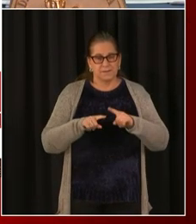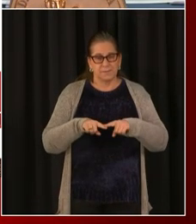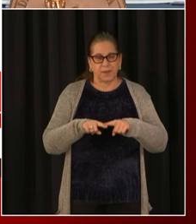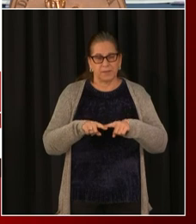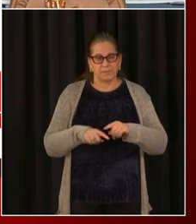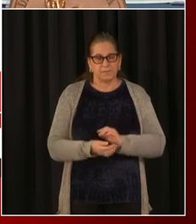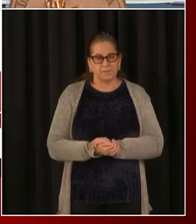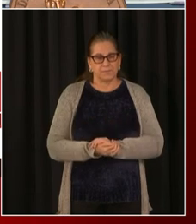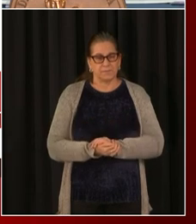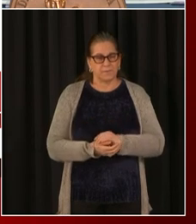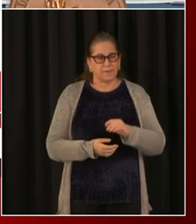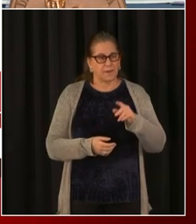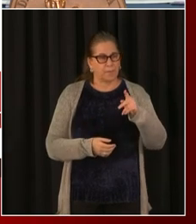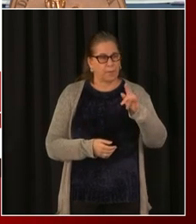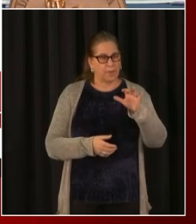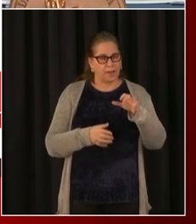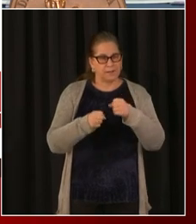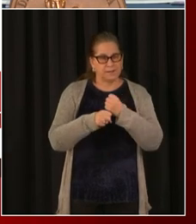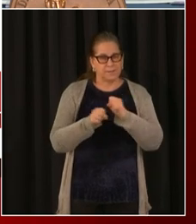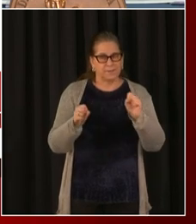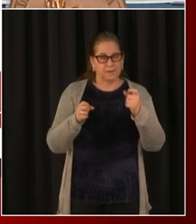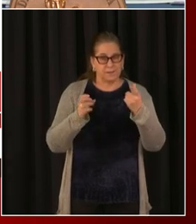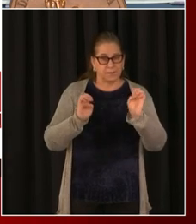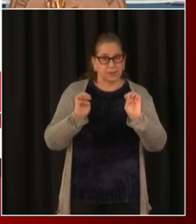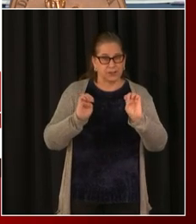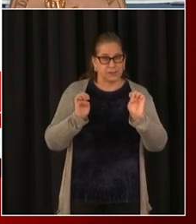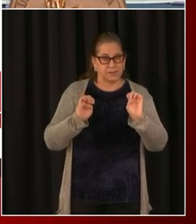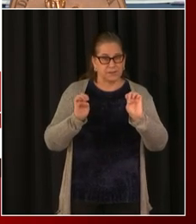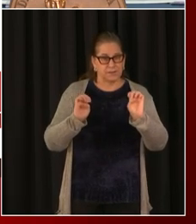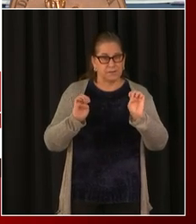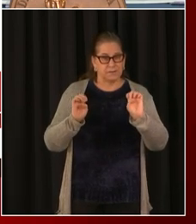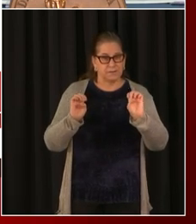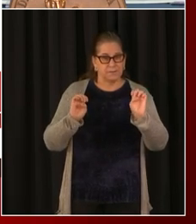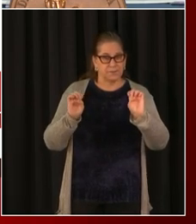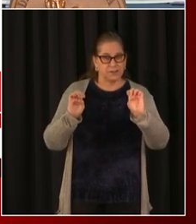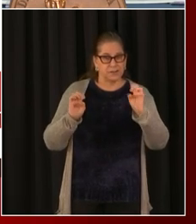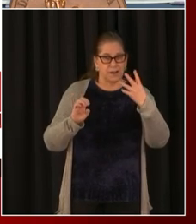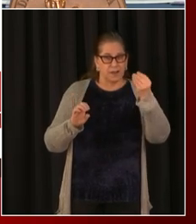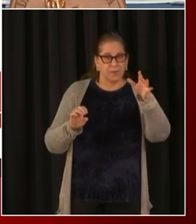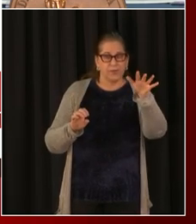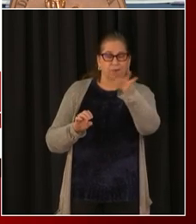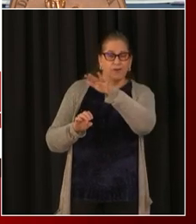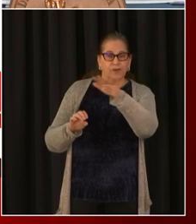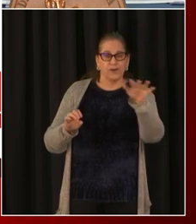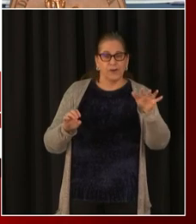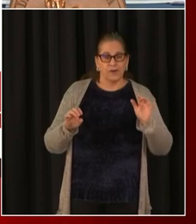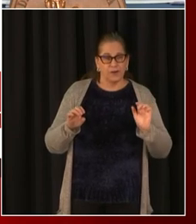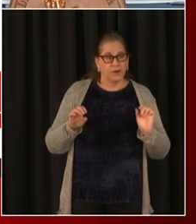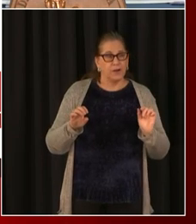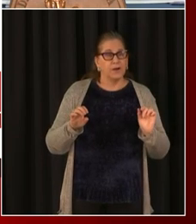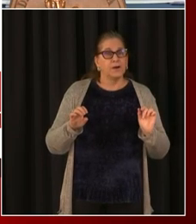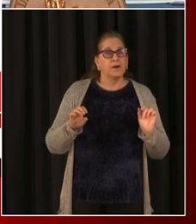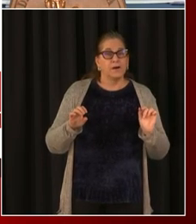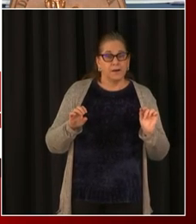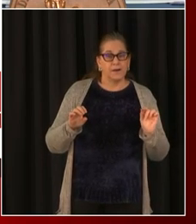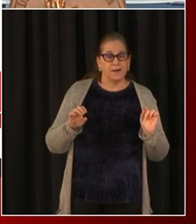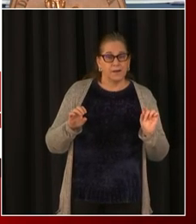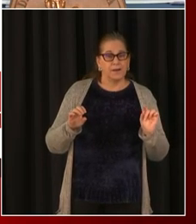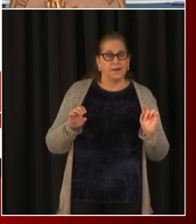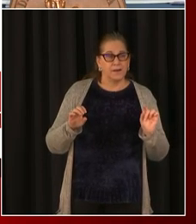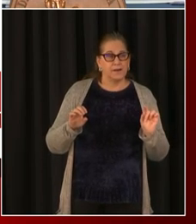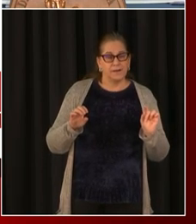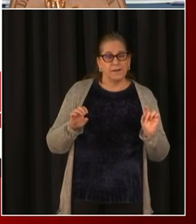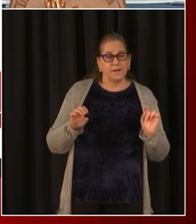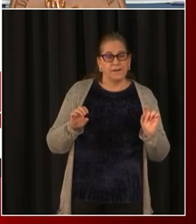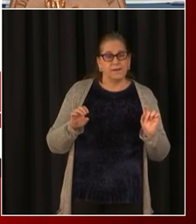And we would announce that probably tomorrow, if that's the decision. And so can you remind me the date on